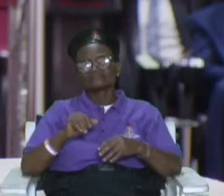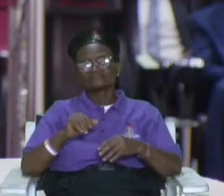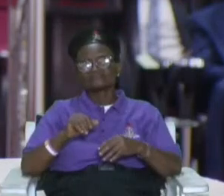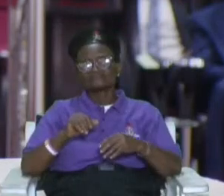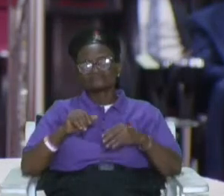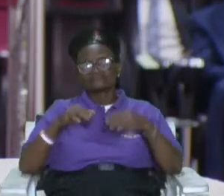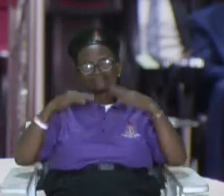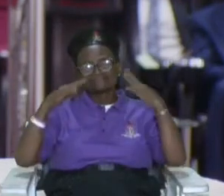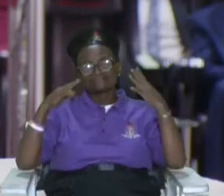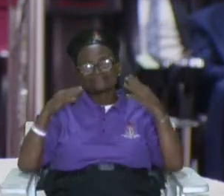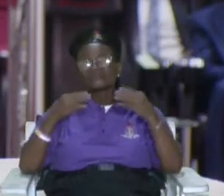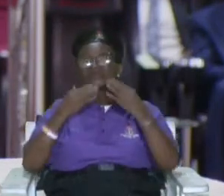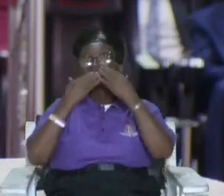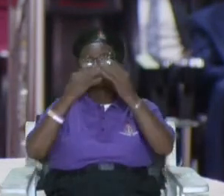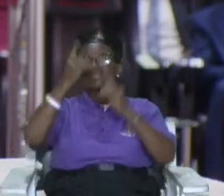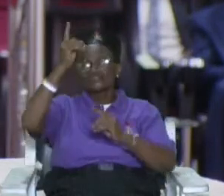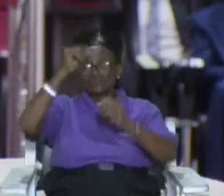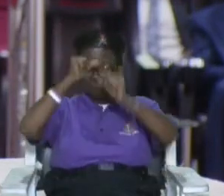thank you, Father.